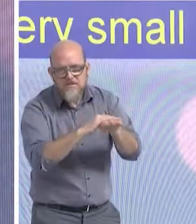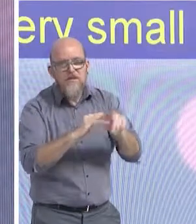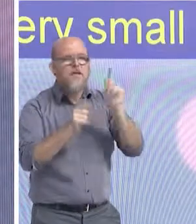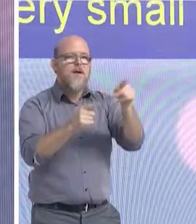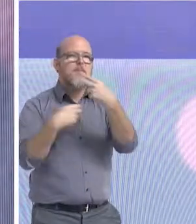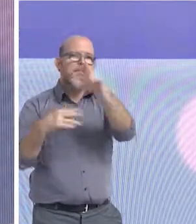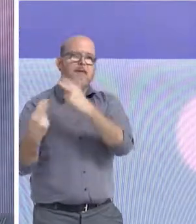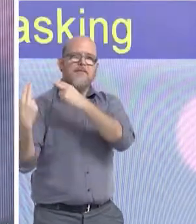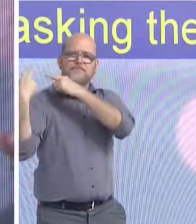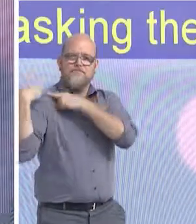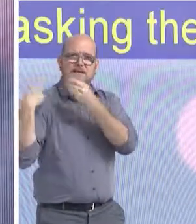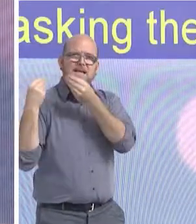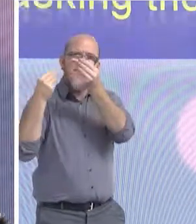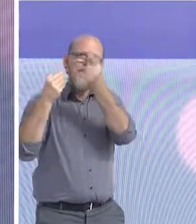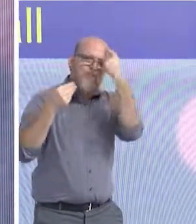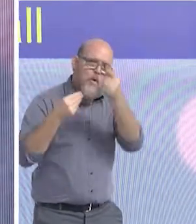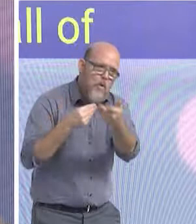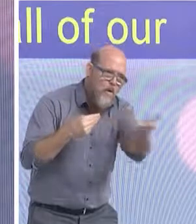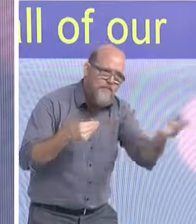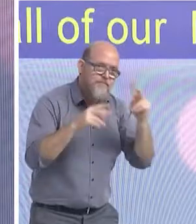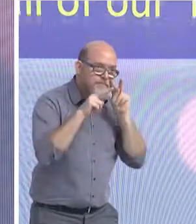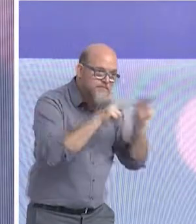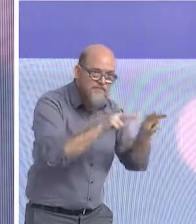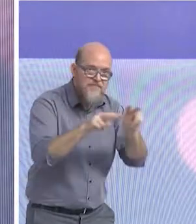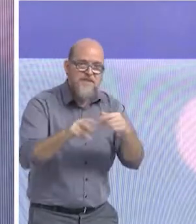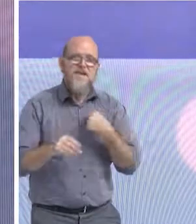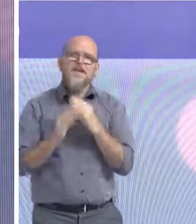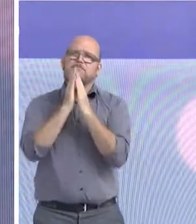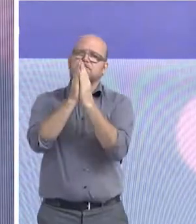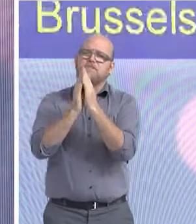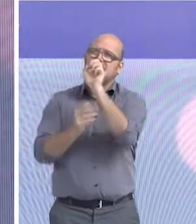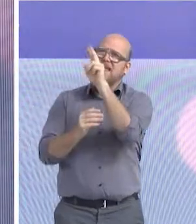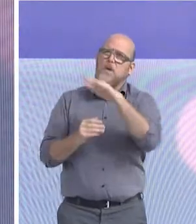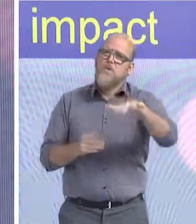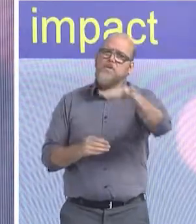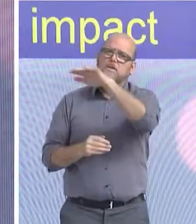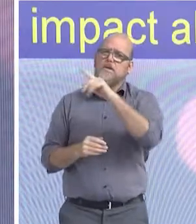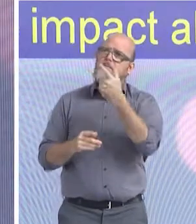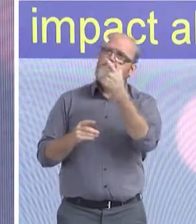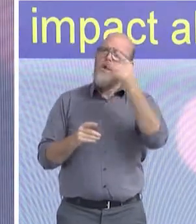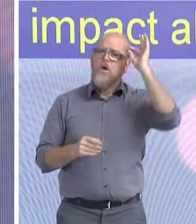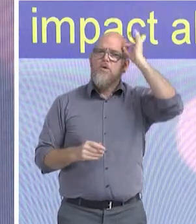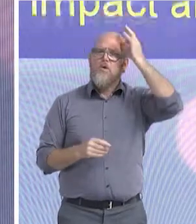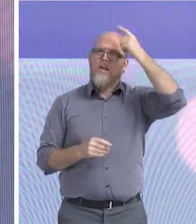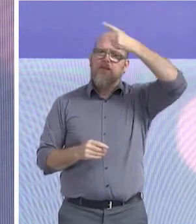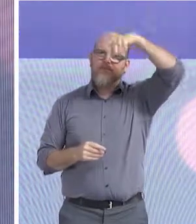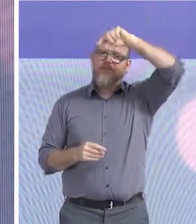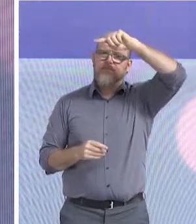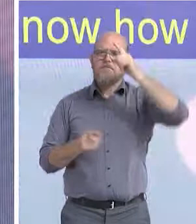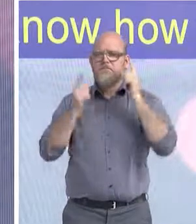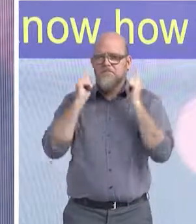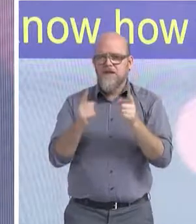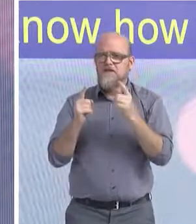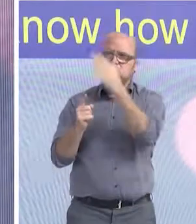our ministers who go to Brussels to make the laws that impact all of us, to let us know how they vote and the positions they take